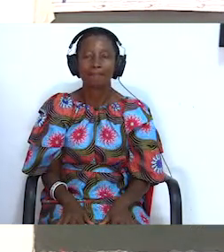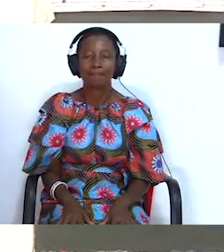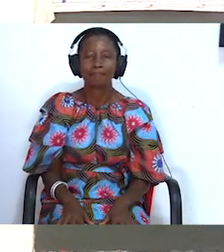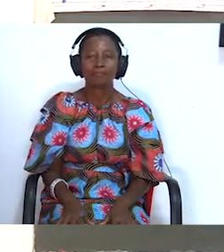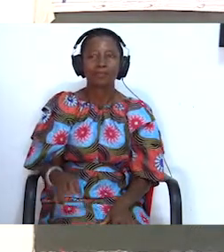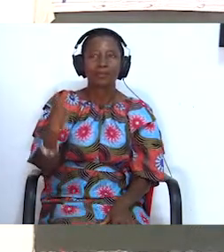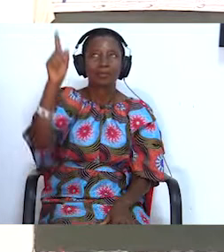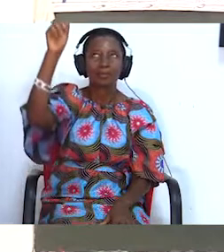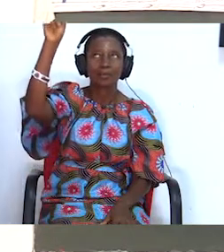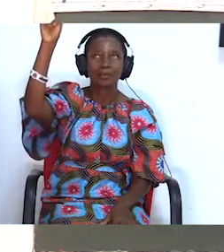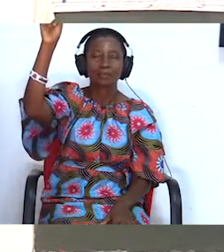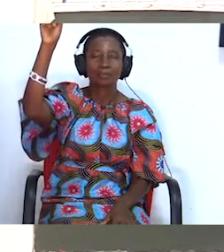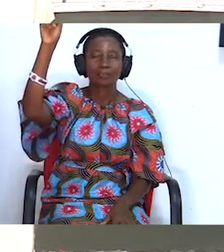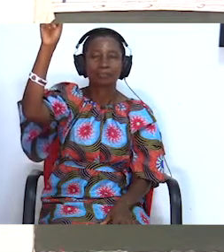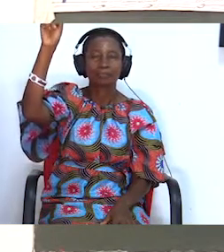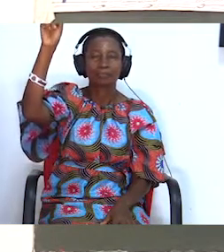up,